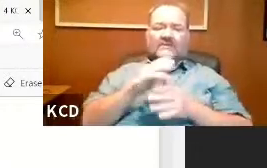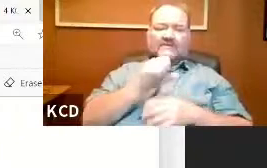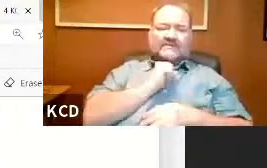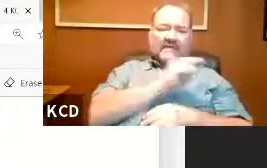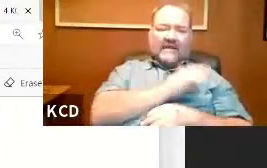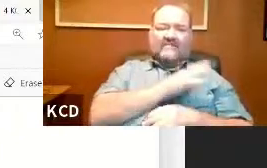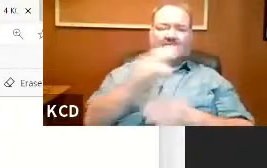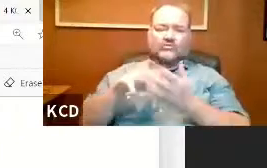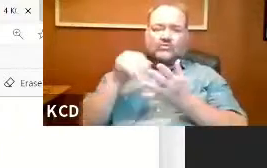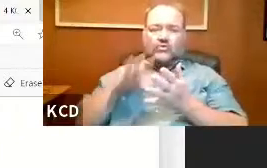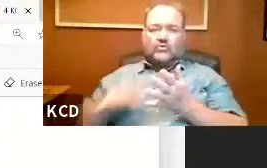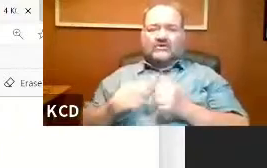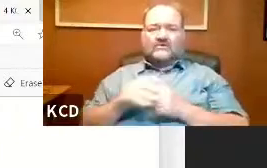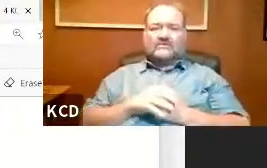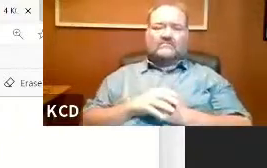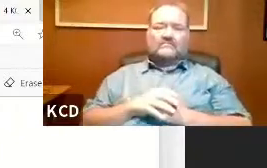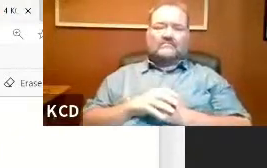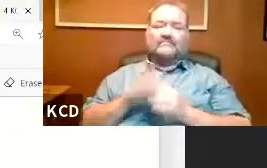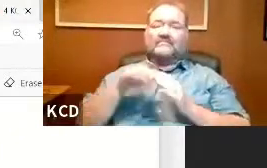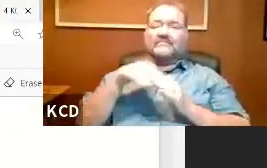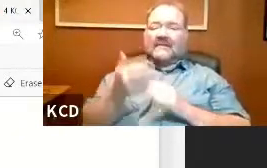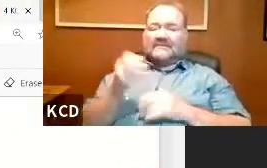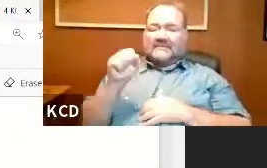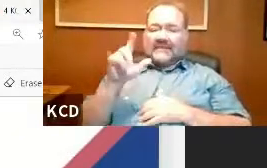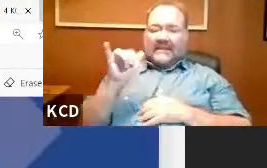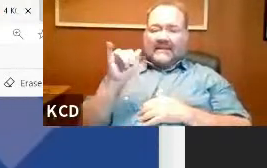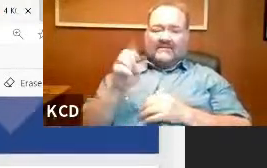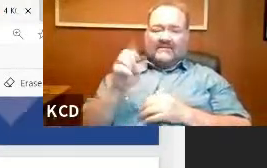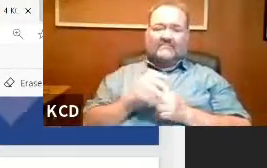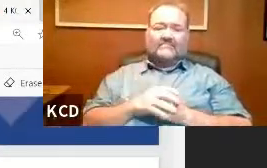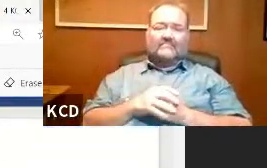students. Next slide.